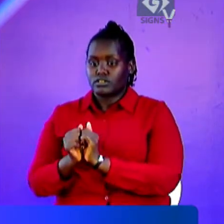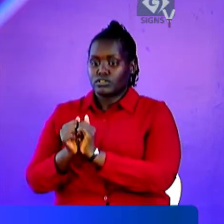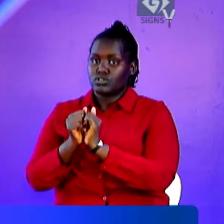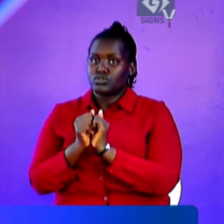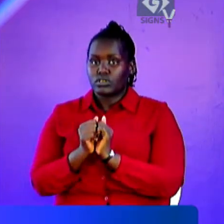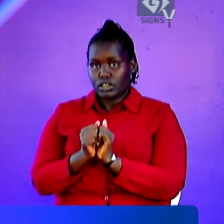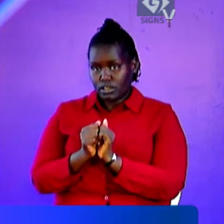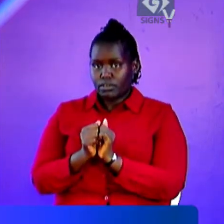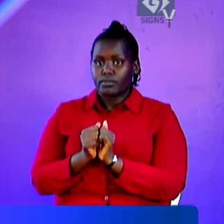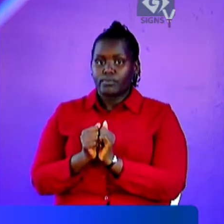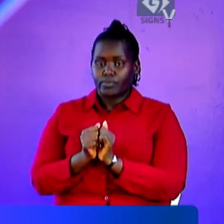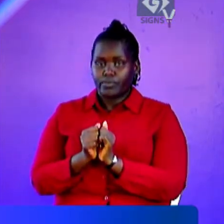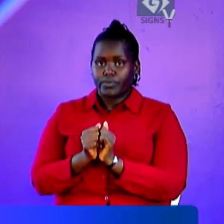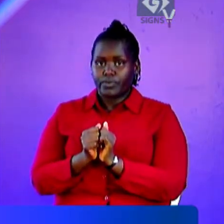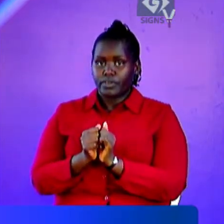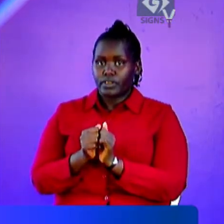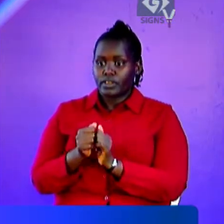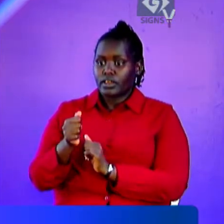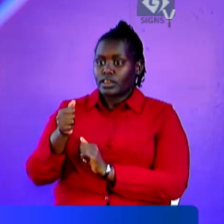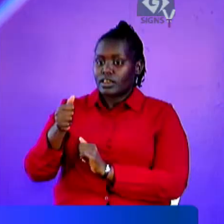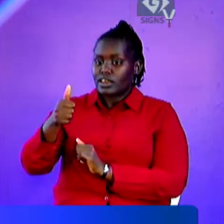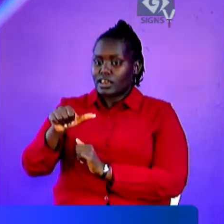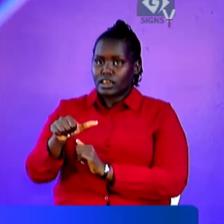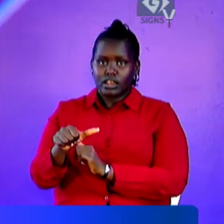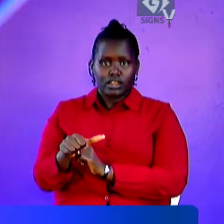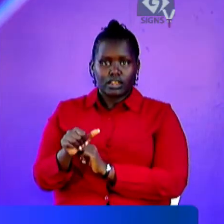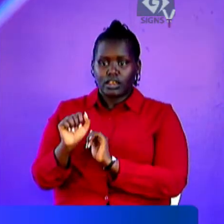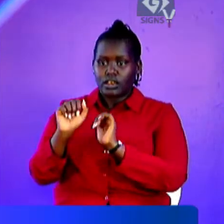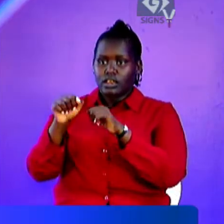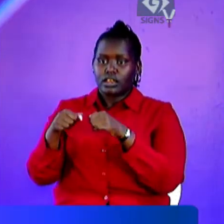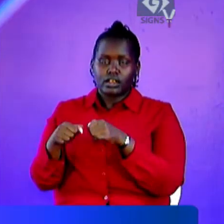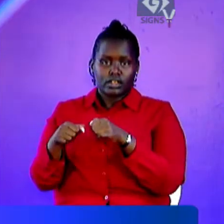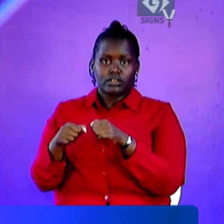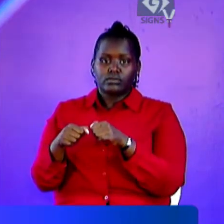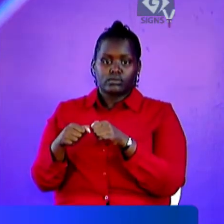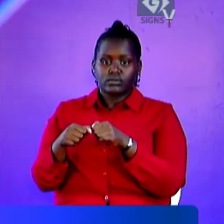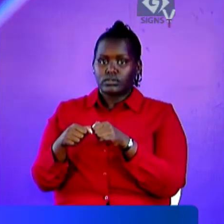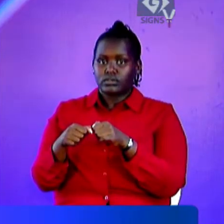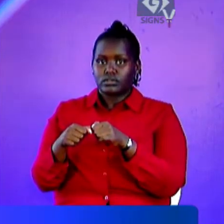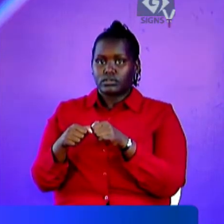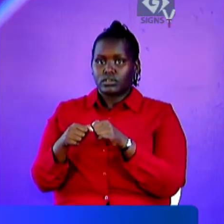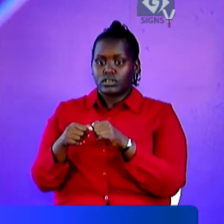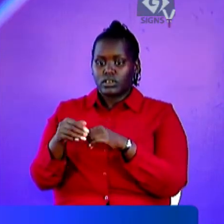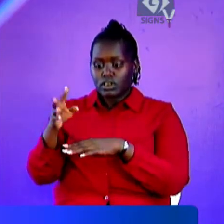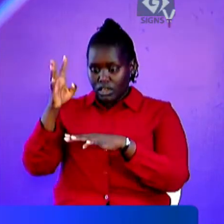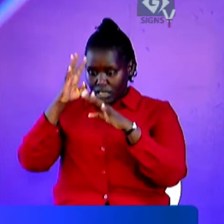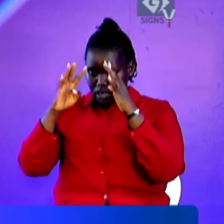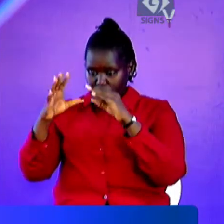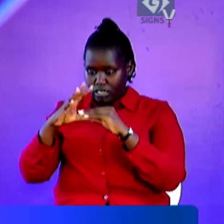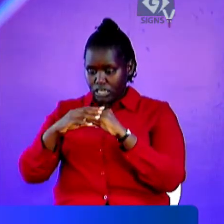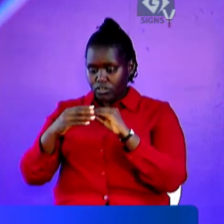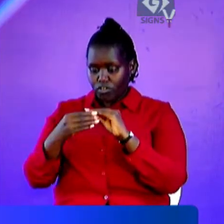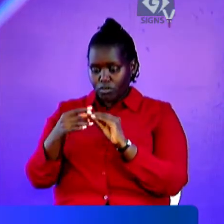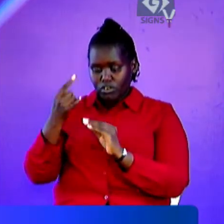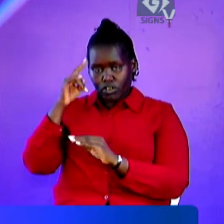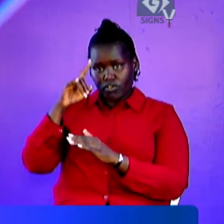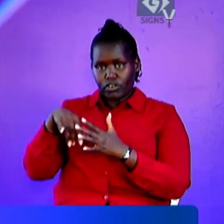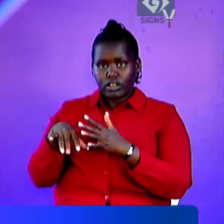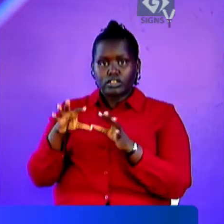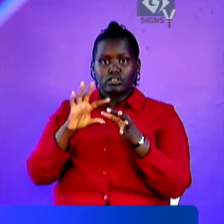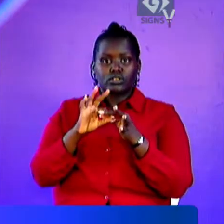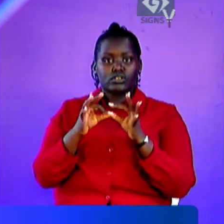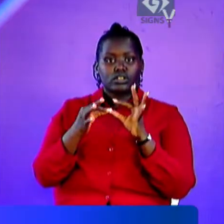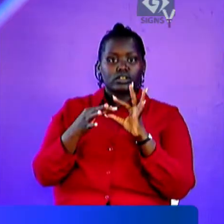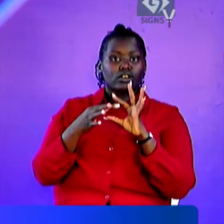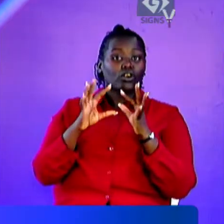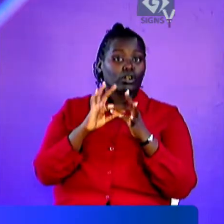pool, any entity can actually initiate the formation of that collective investment scheme.